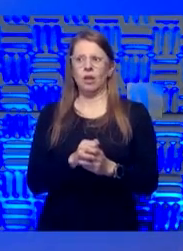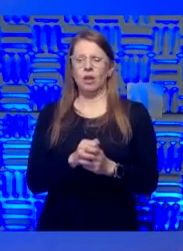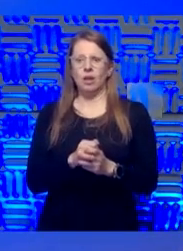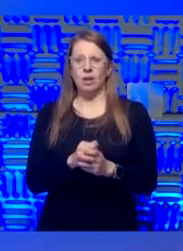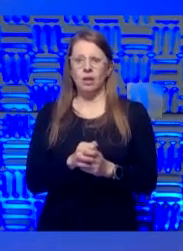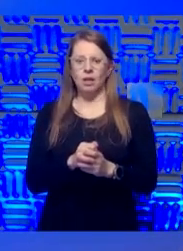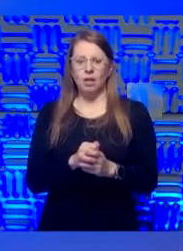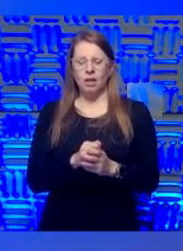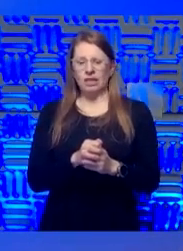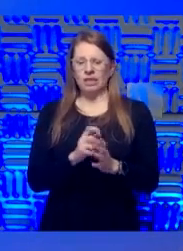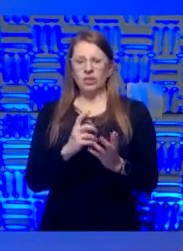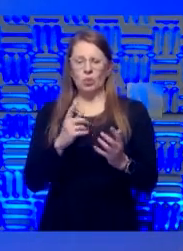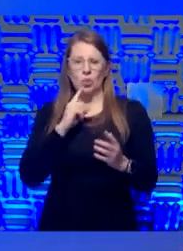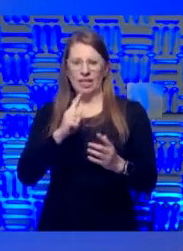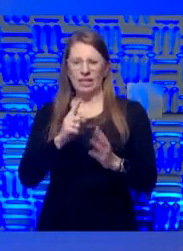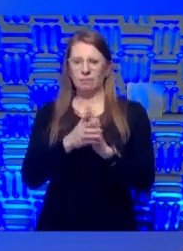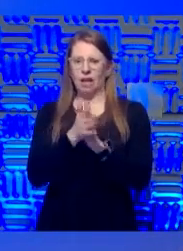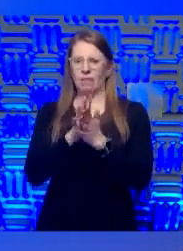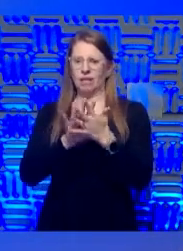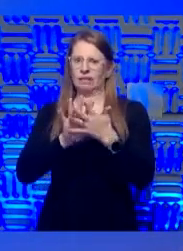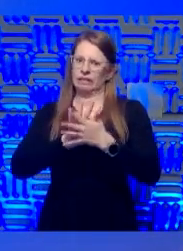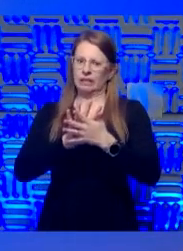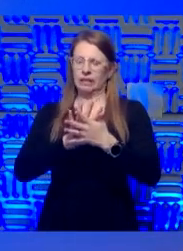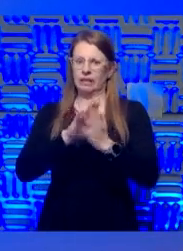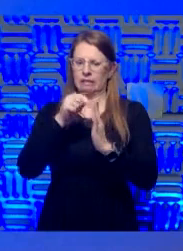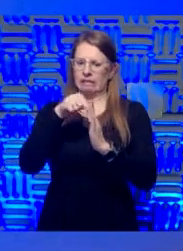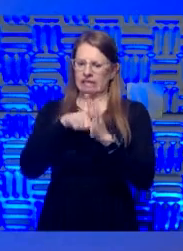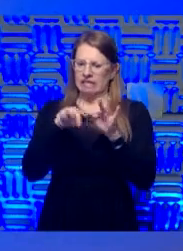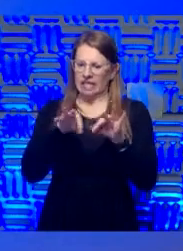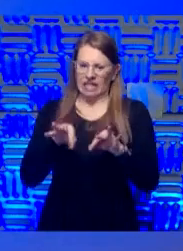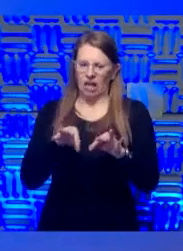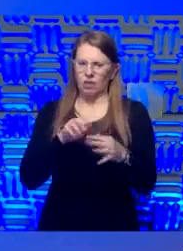and the weeds and really getting into the details.